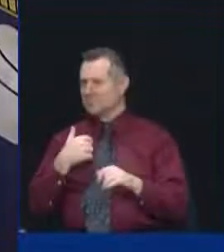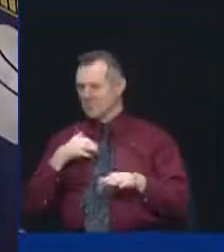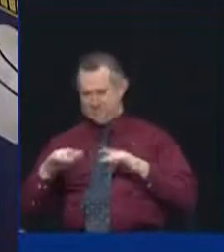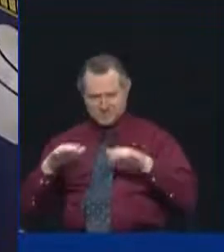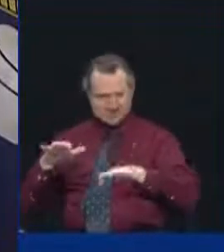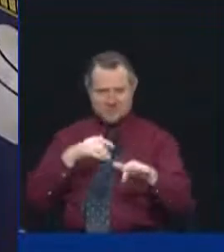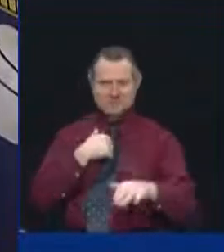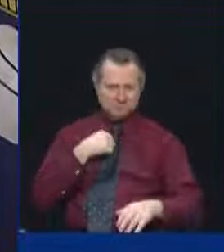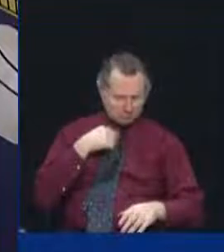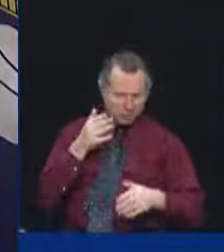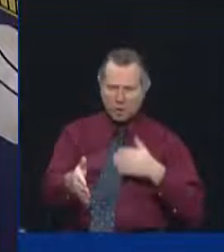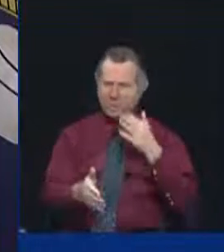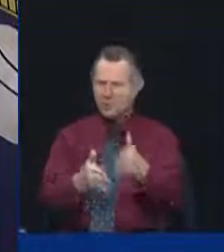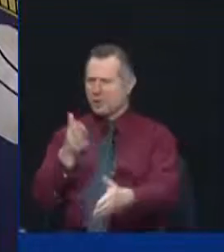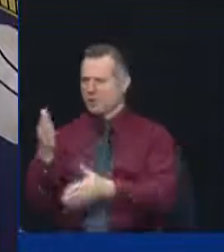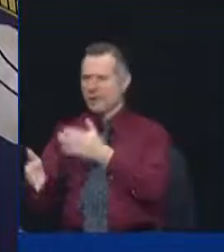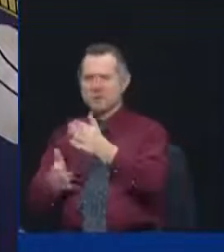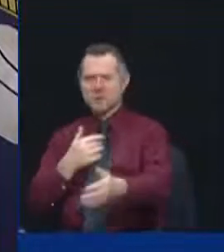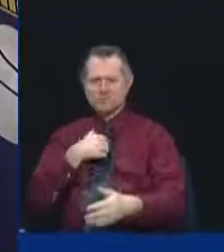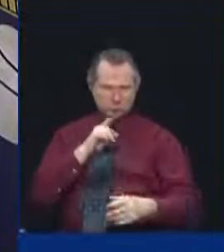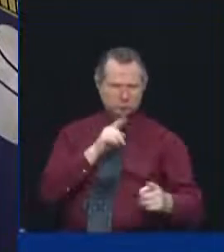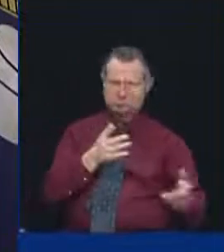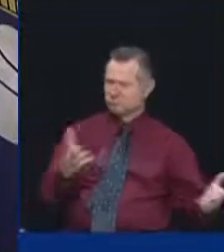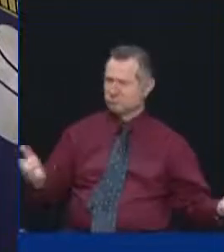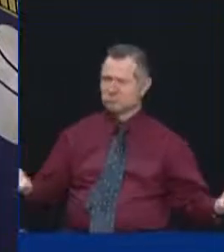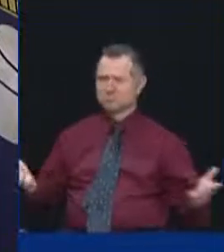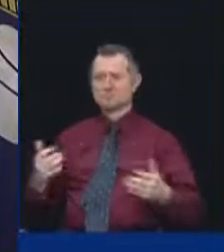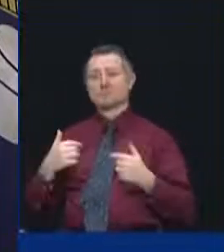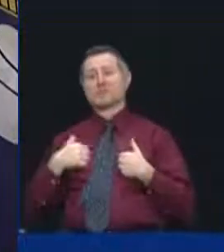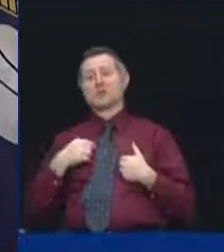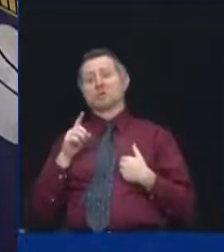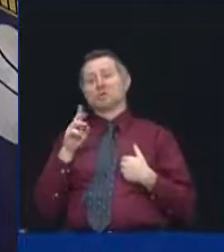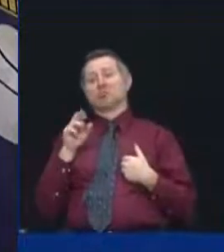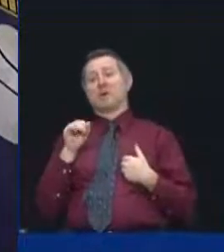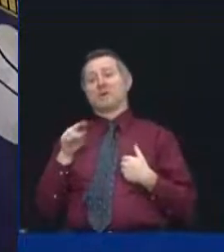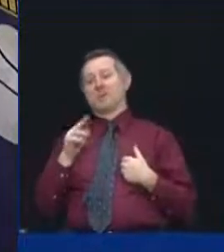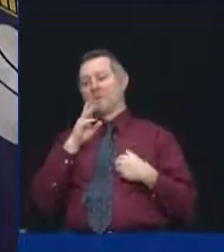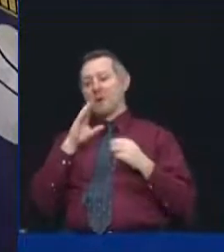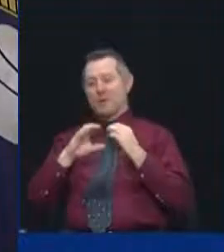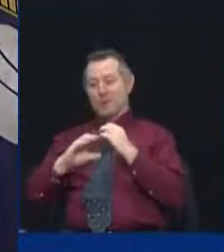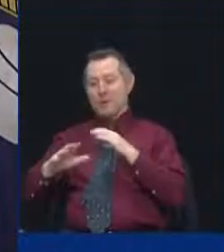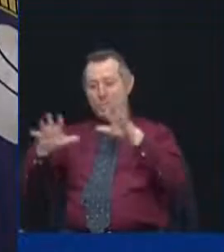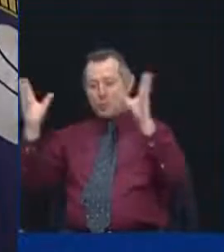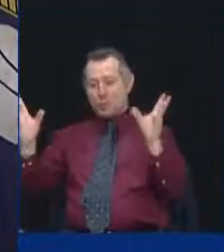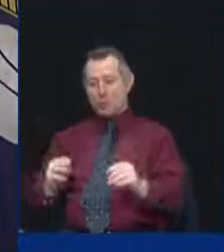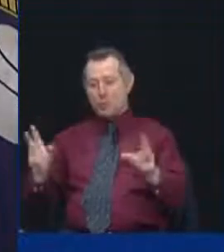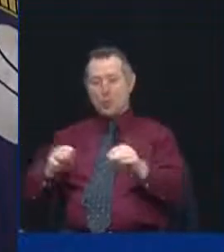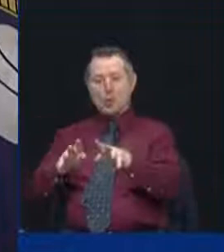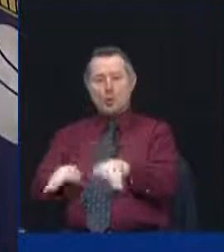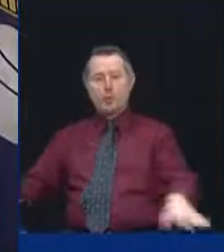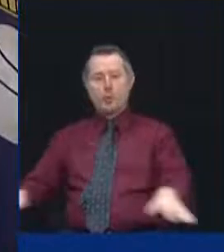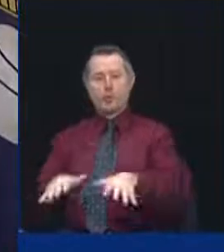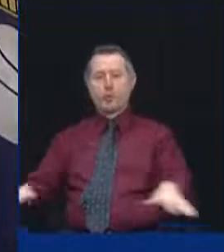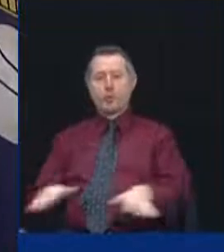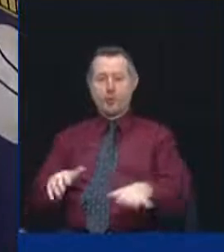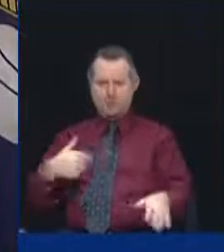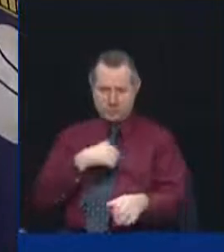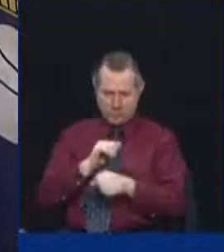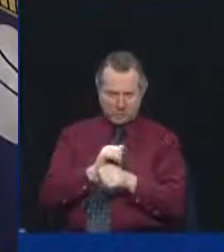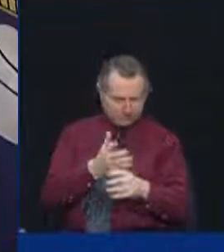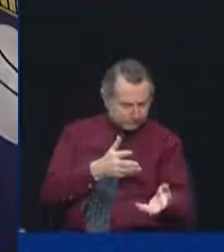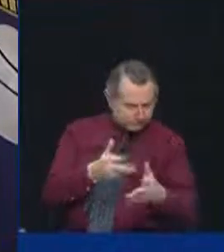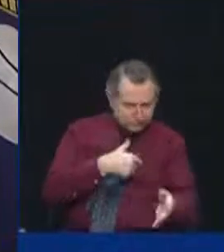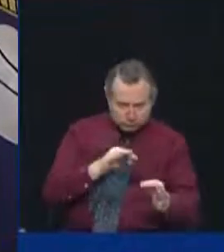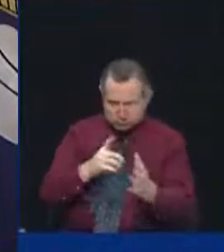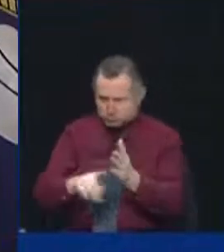operation, working with the drain clearing crews to make sure that's happening. That's